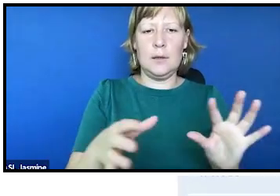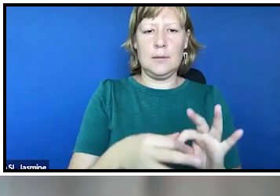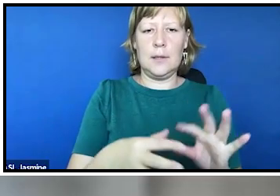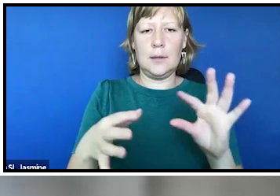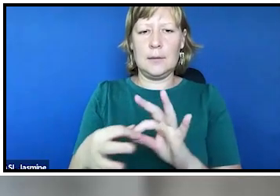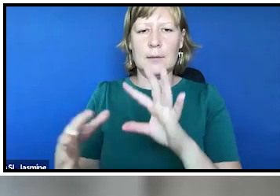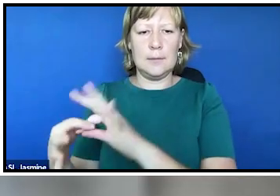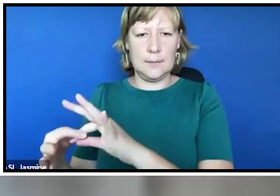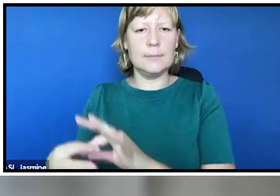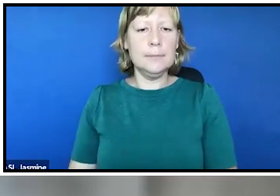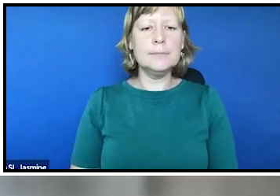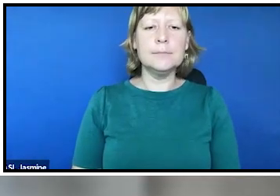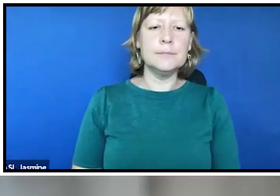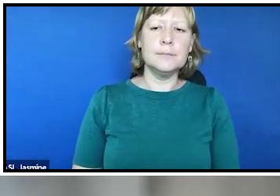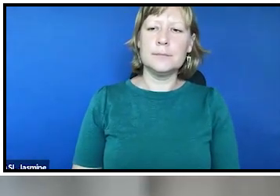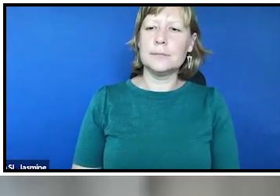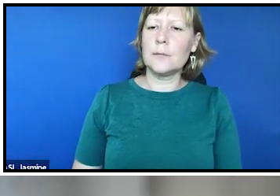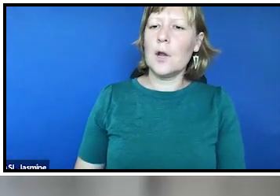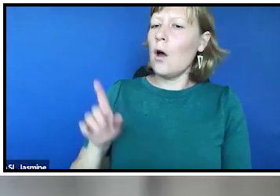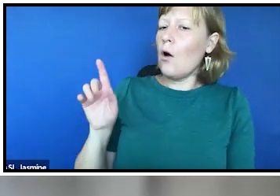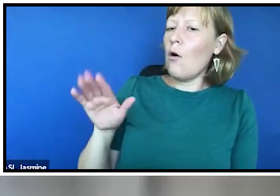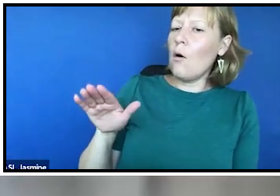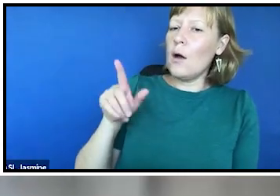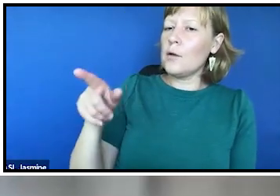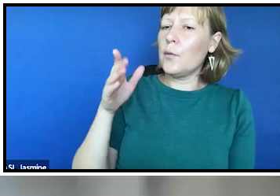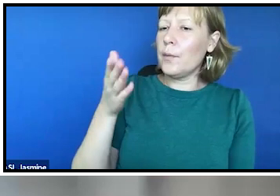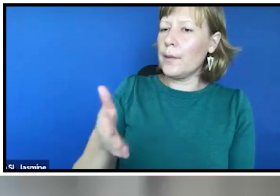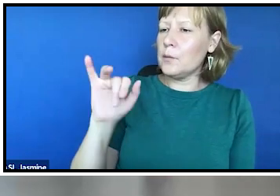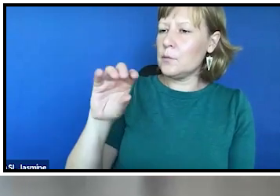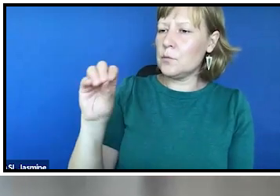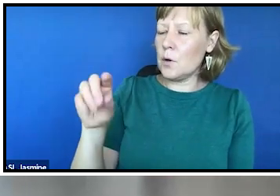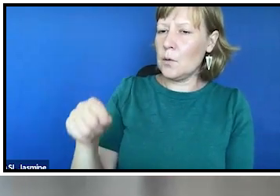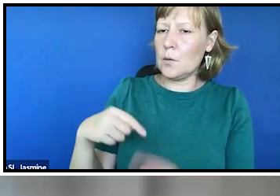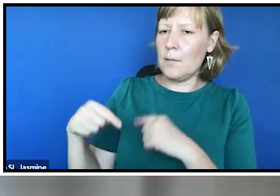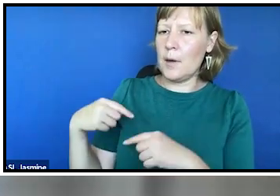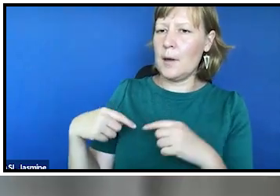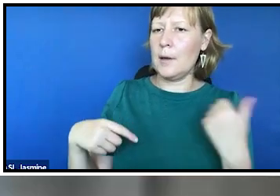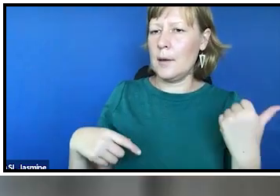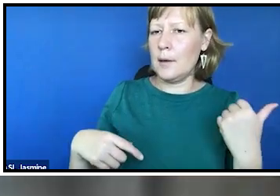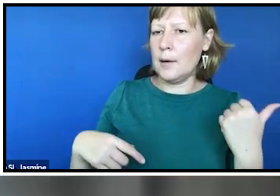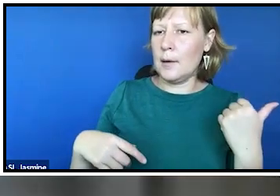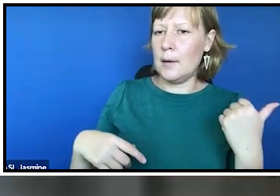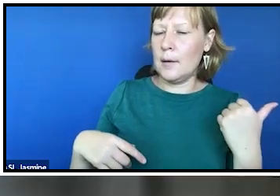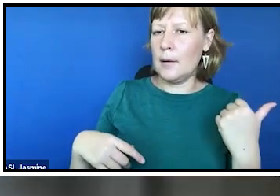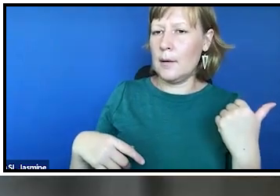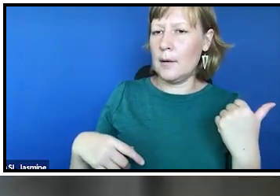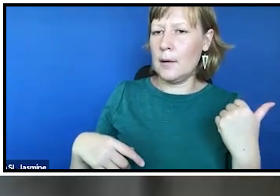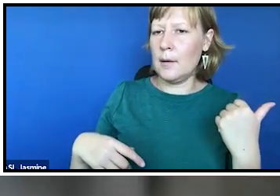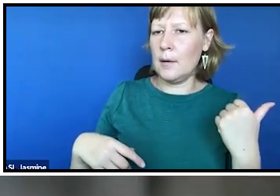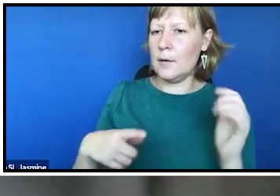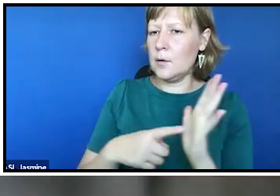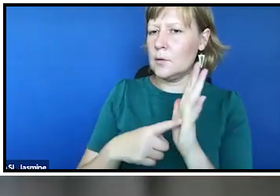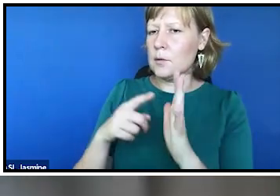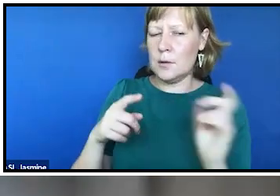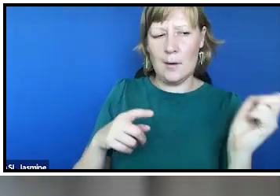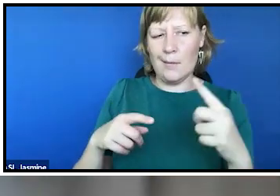webpage. And while you're there, Joe, can you just go back where you were the other one? This is from Ann because you couldn't type in the Q&A. Can you show people how to sign up